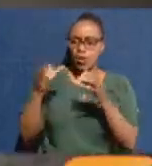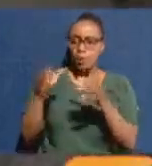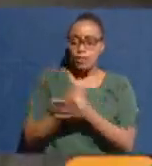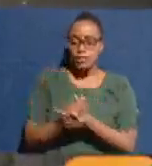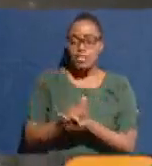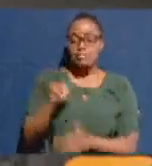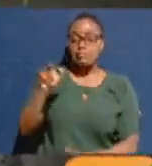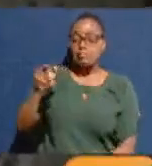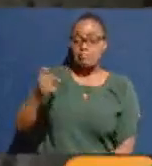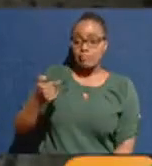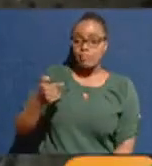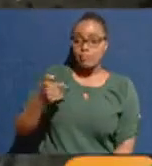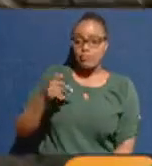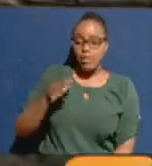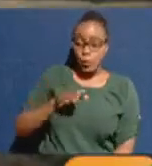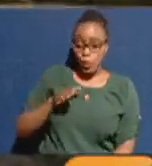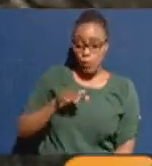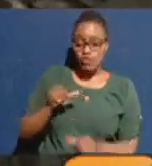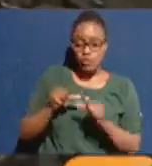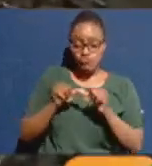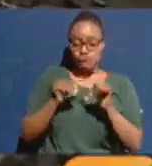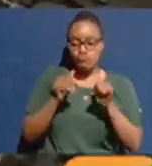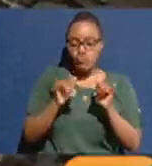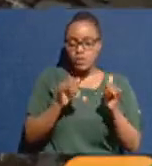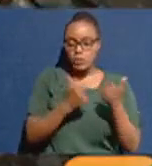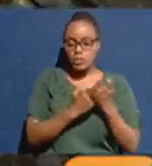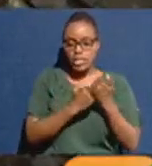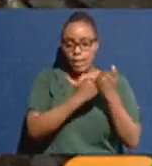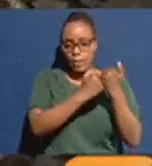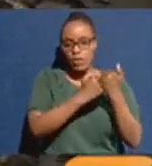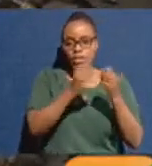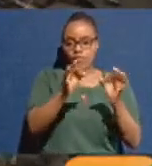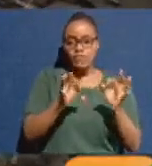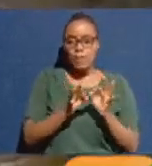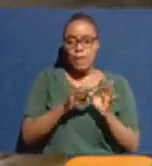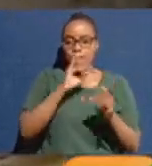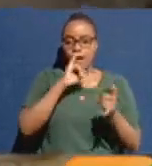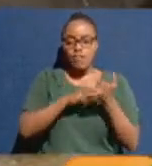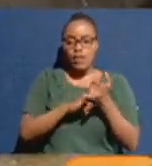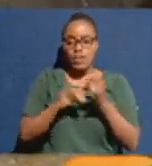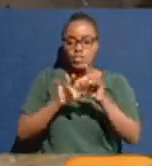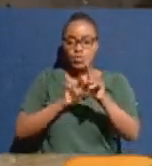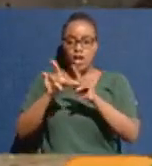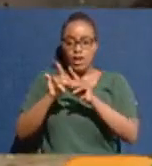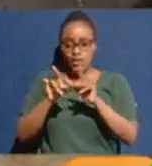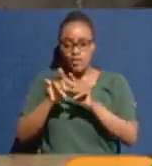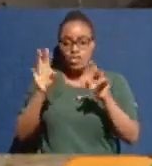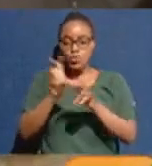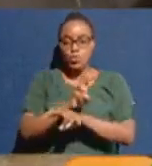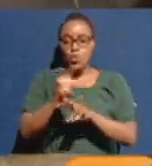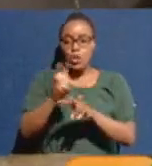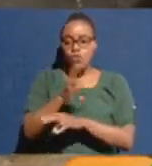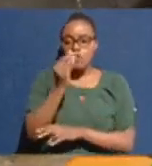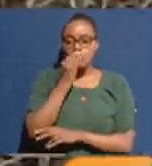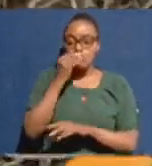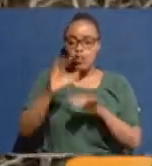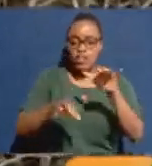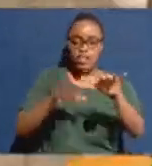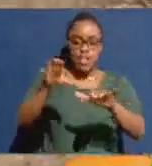Asarian is having to bear the weight of her family as her husband is said to have traveled in search of pasture for the rest